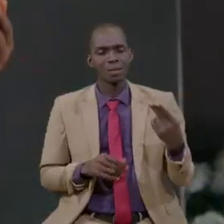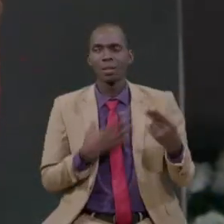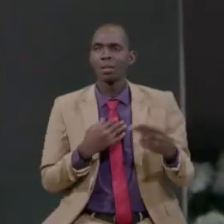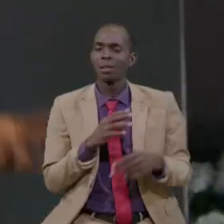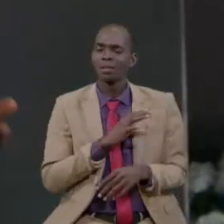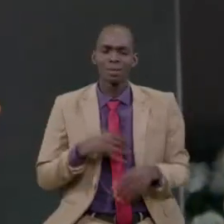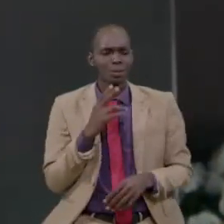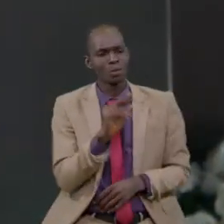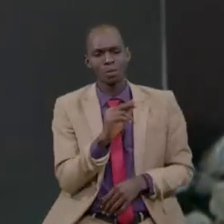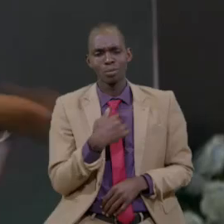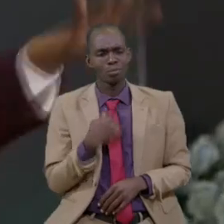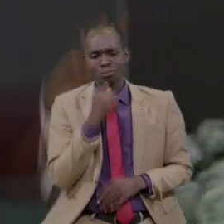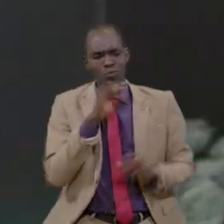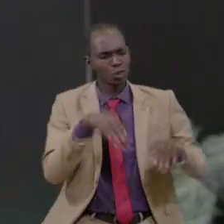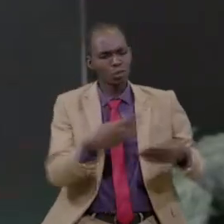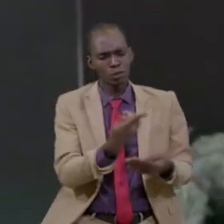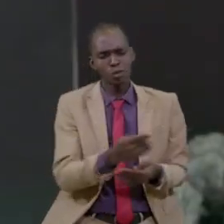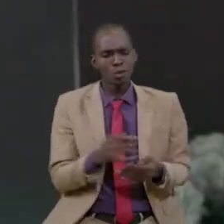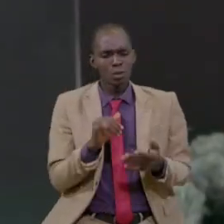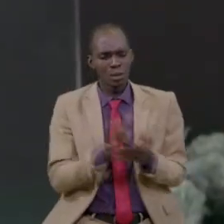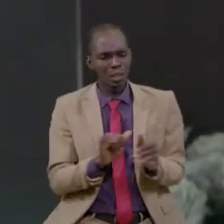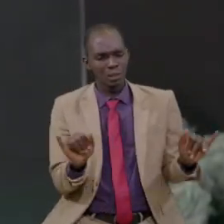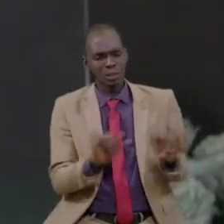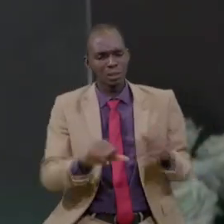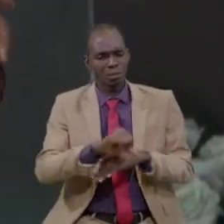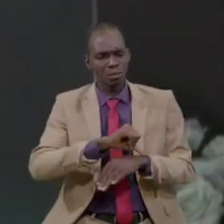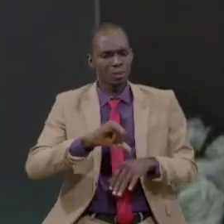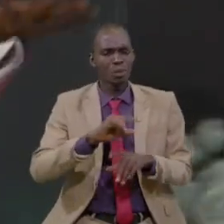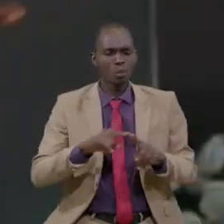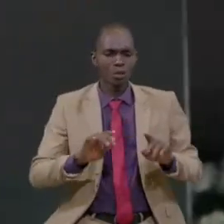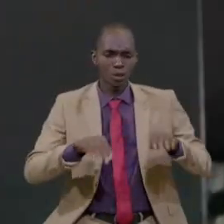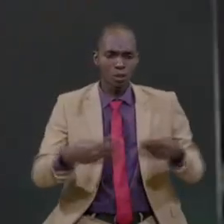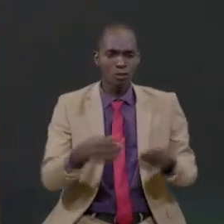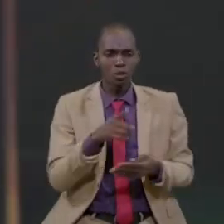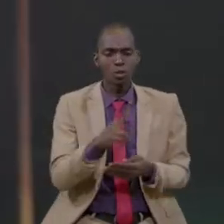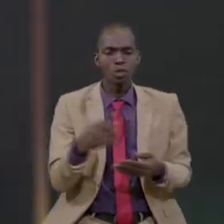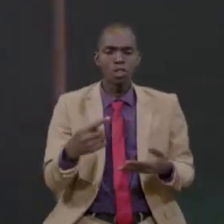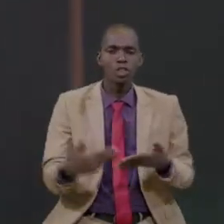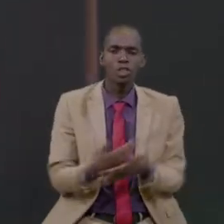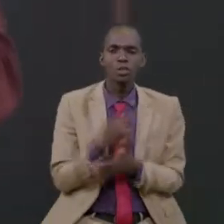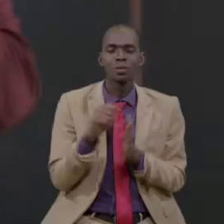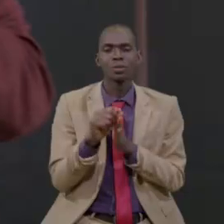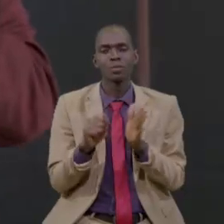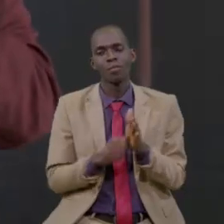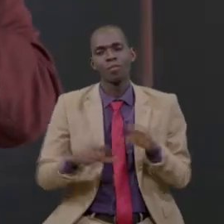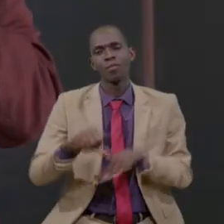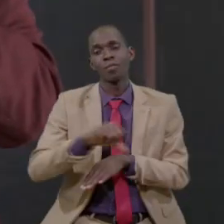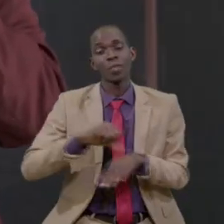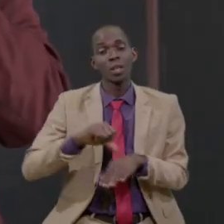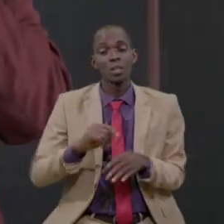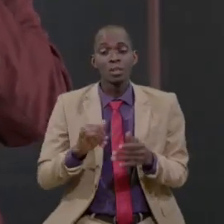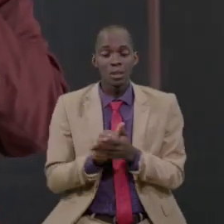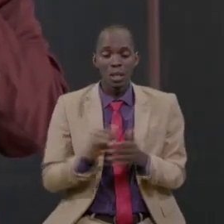you the new Testament anointing. Testament means covenant. The new